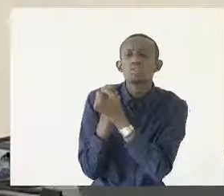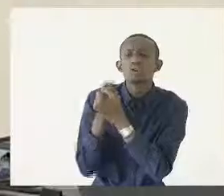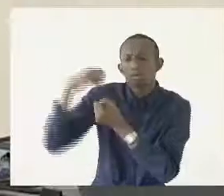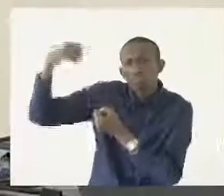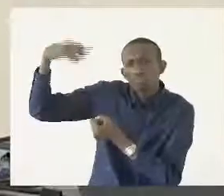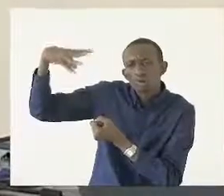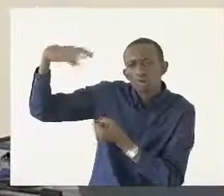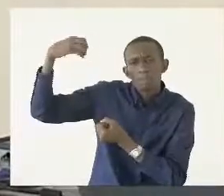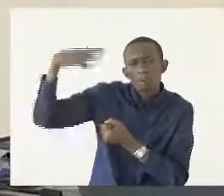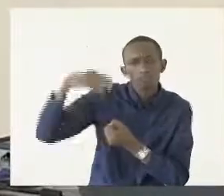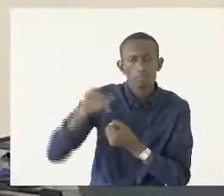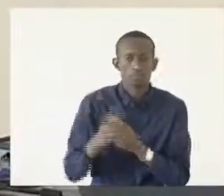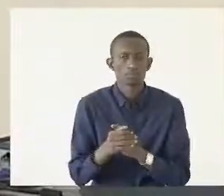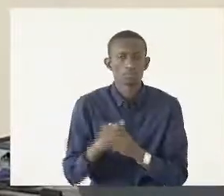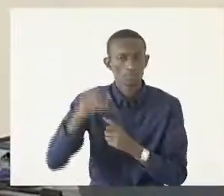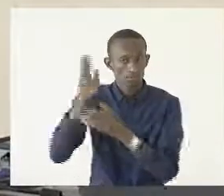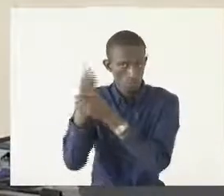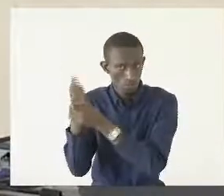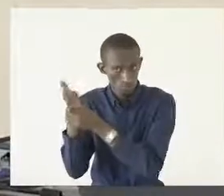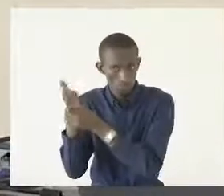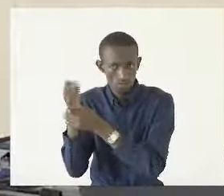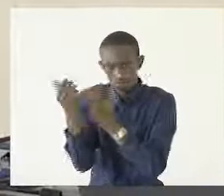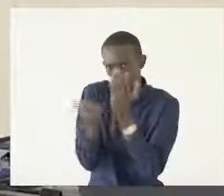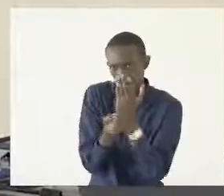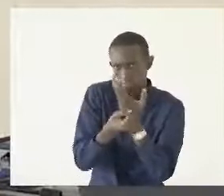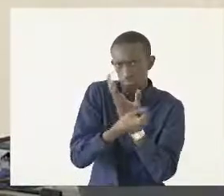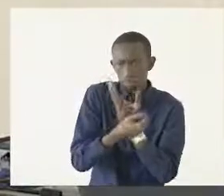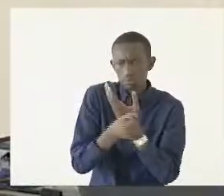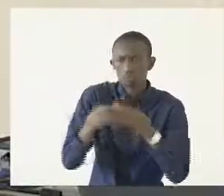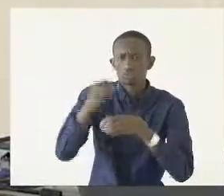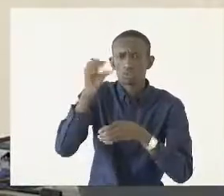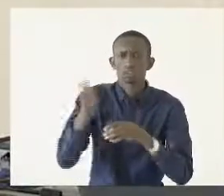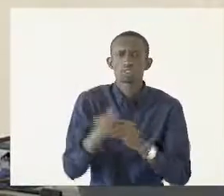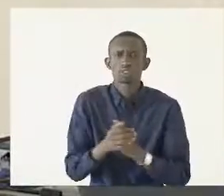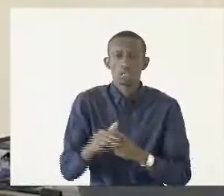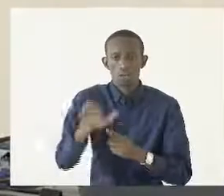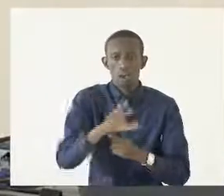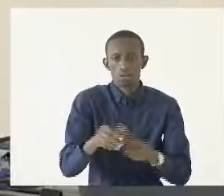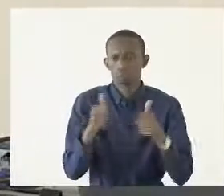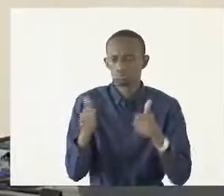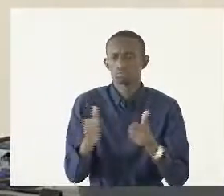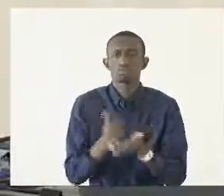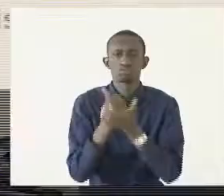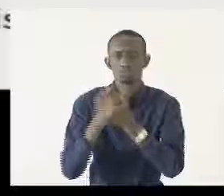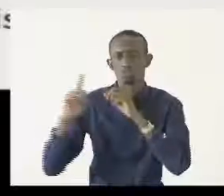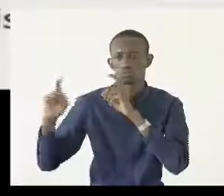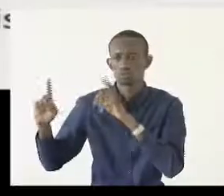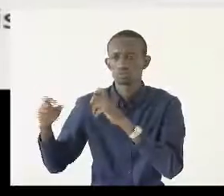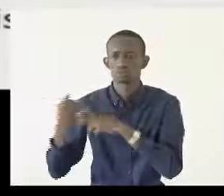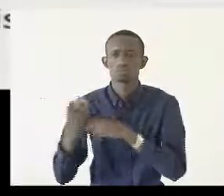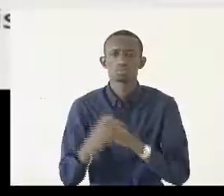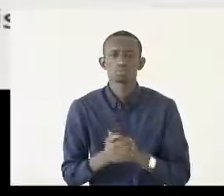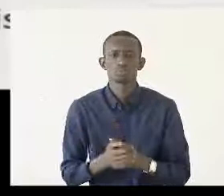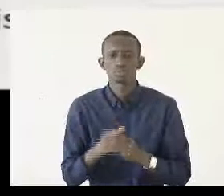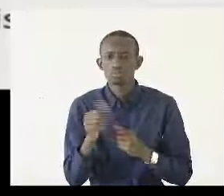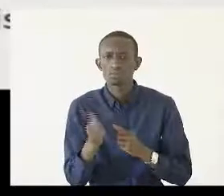on stems and they are held in proper positions for them to do photosynthesis. Then they